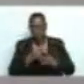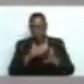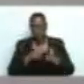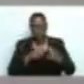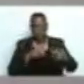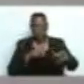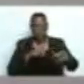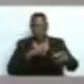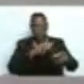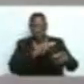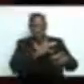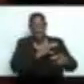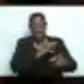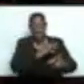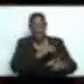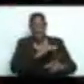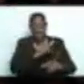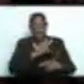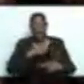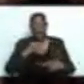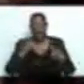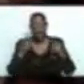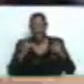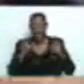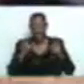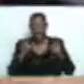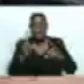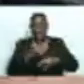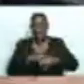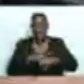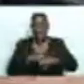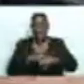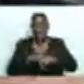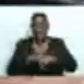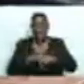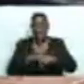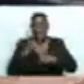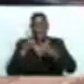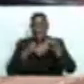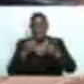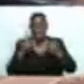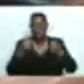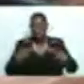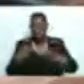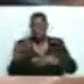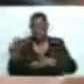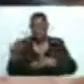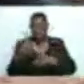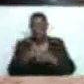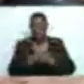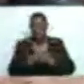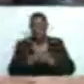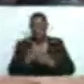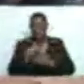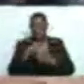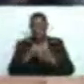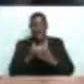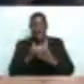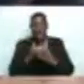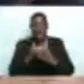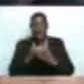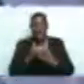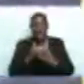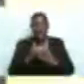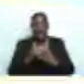Jomo Campbell's final conversation with Wilchcombe came at ZNS's relaunch last Thursday. Wilchcombe, whom he deemed as a